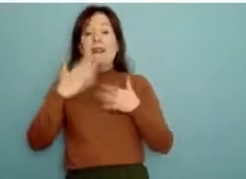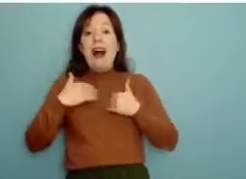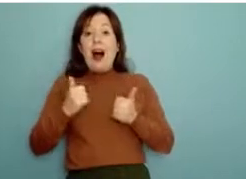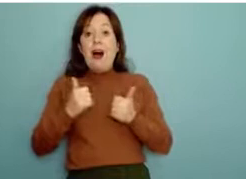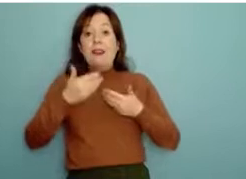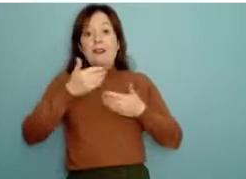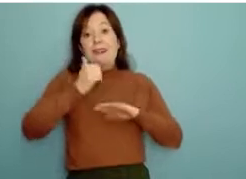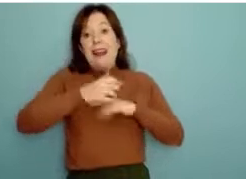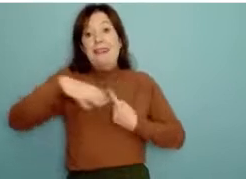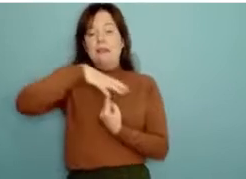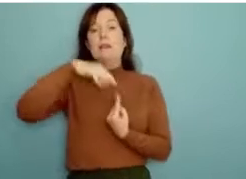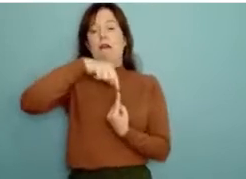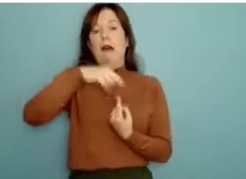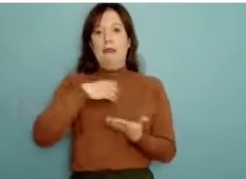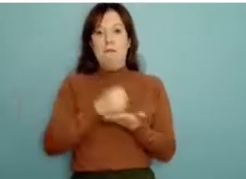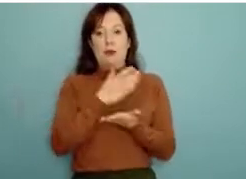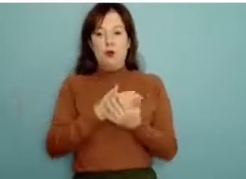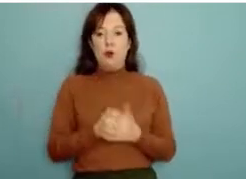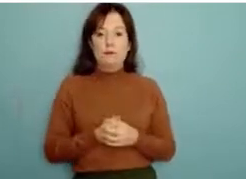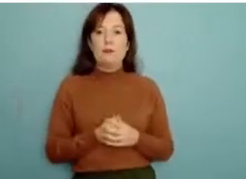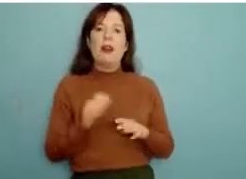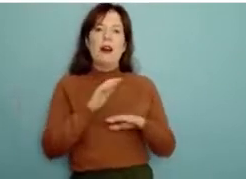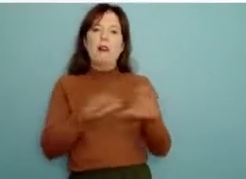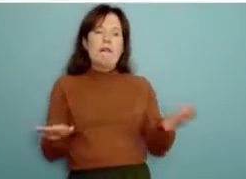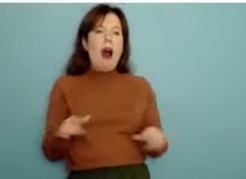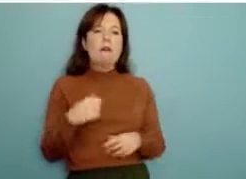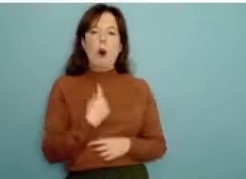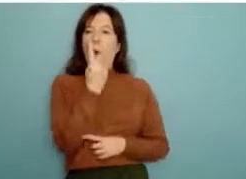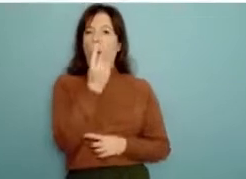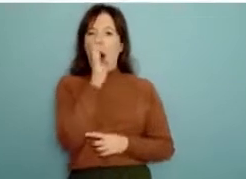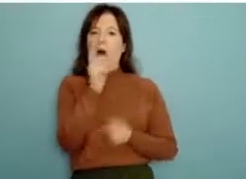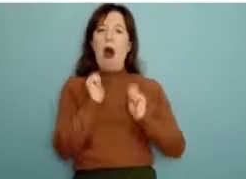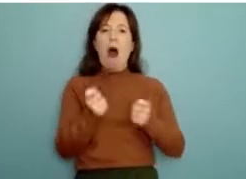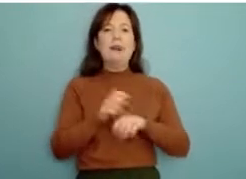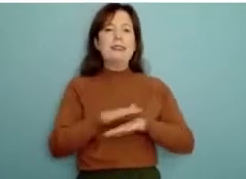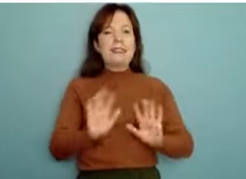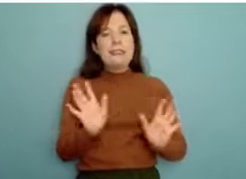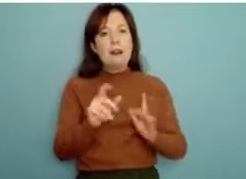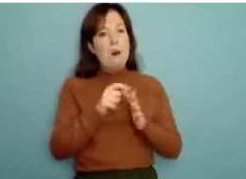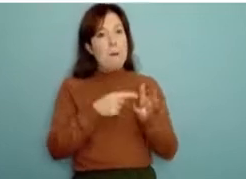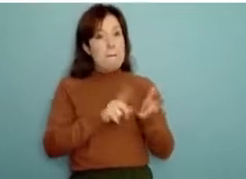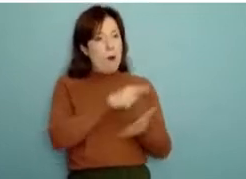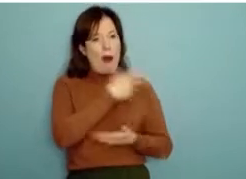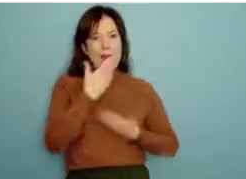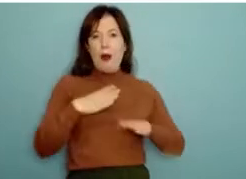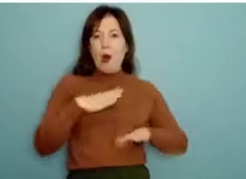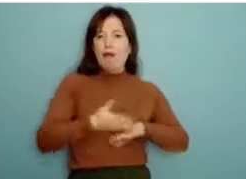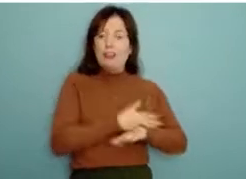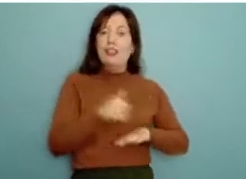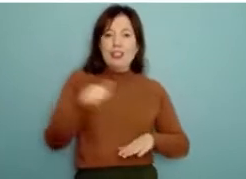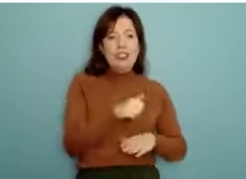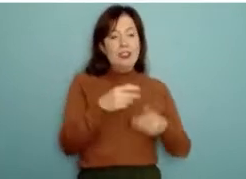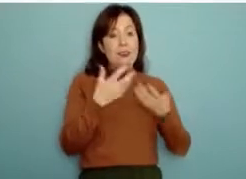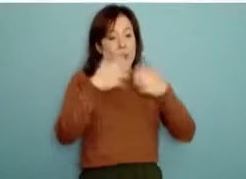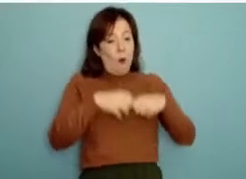need tailored measures, so not a one-size-fits-all approach, which I think Paul spoke really eloquently about earlier. And